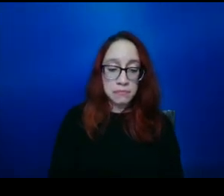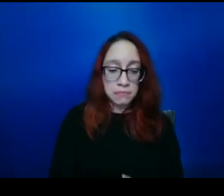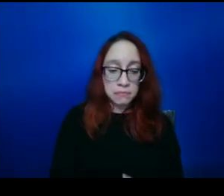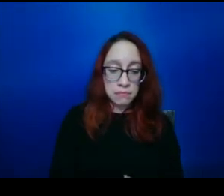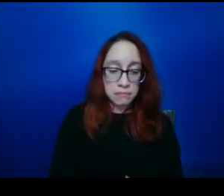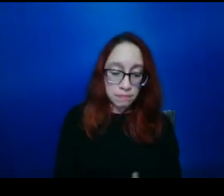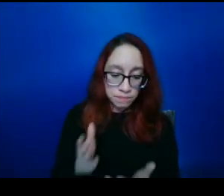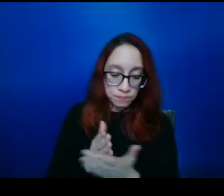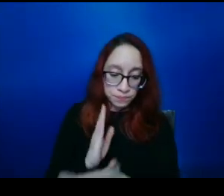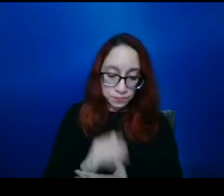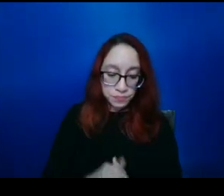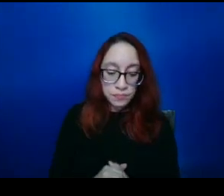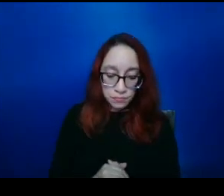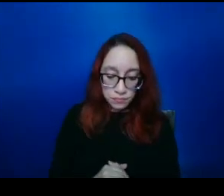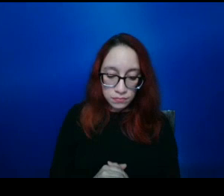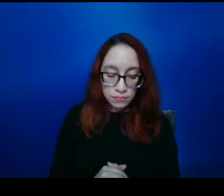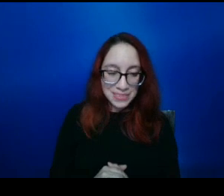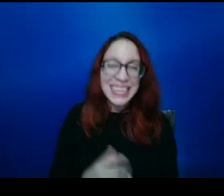All right. And then